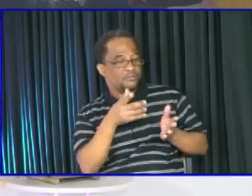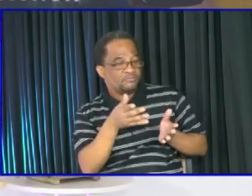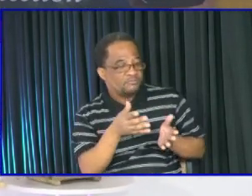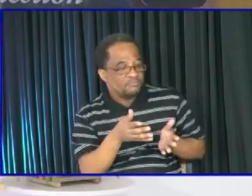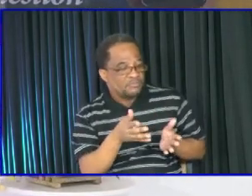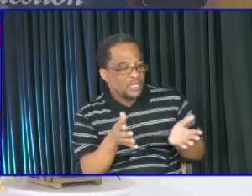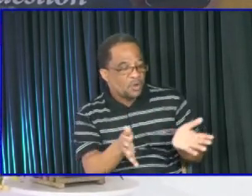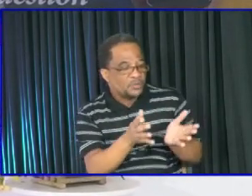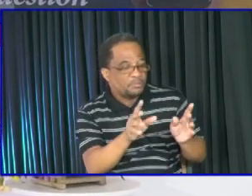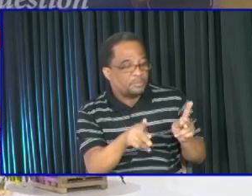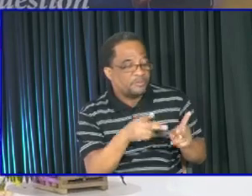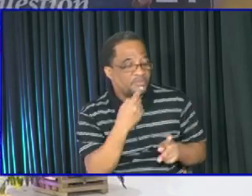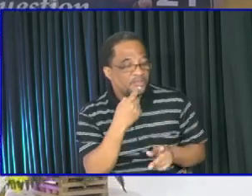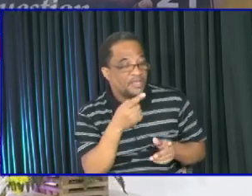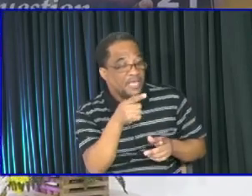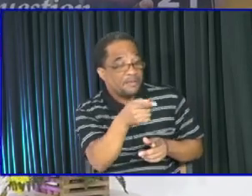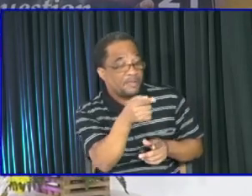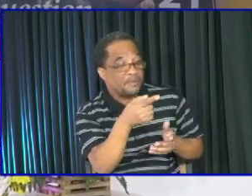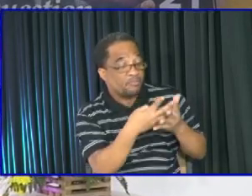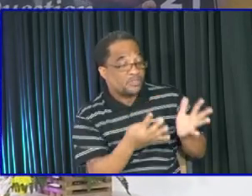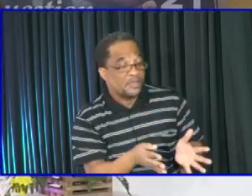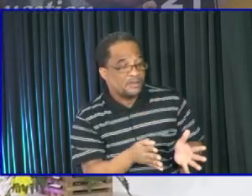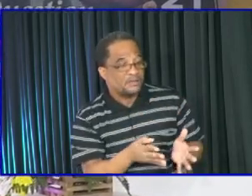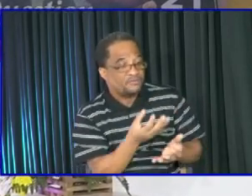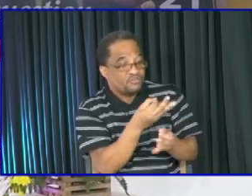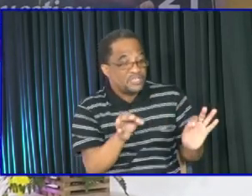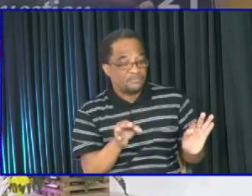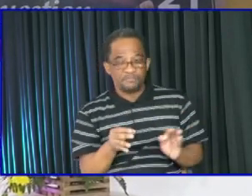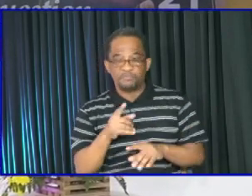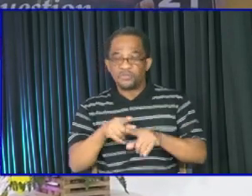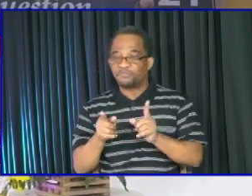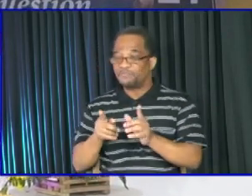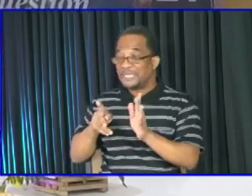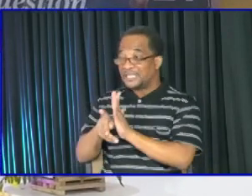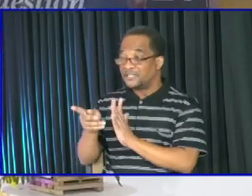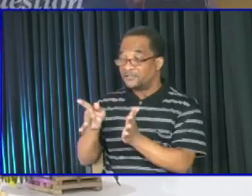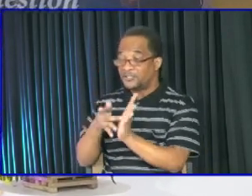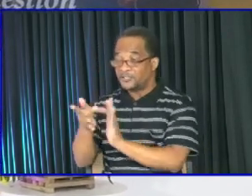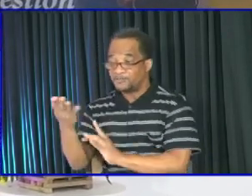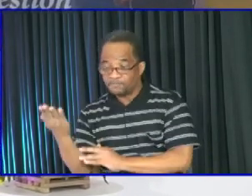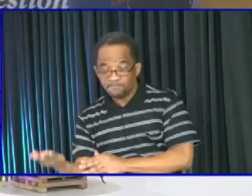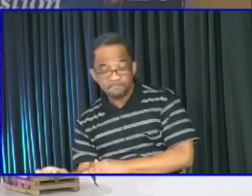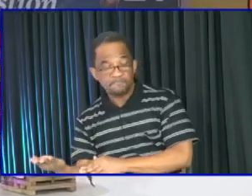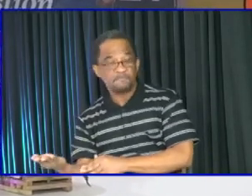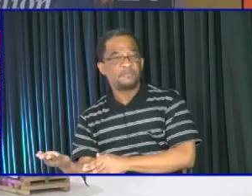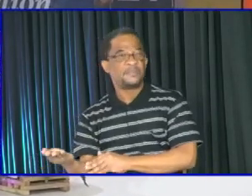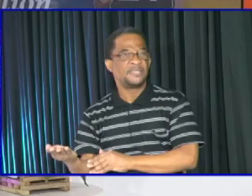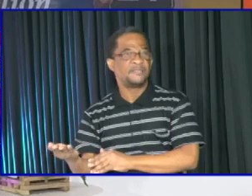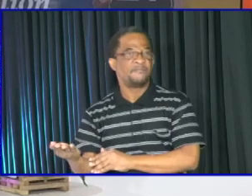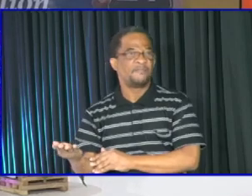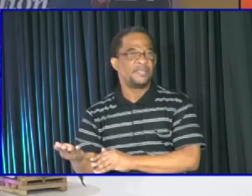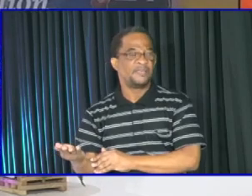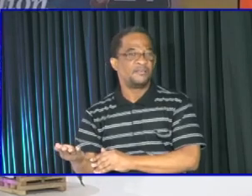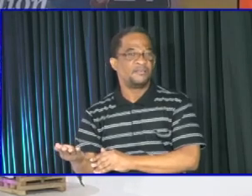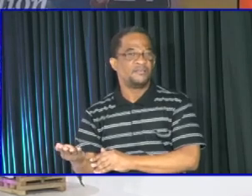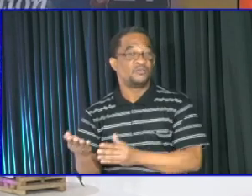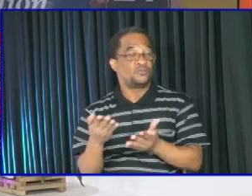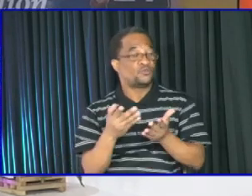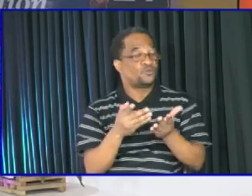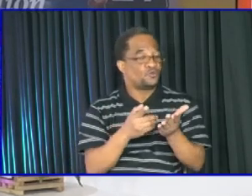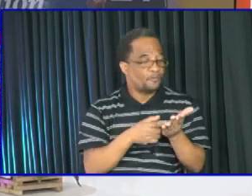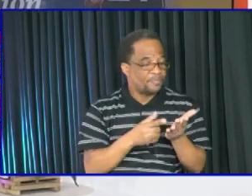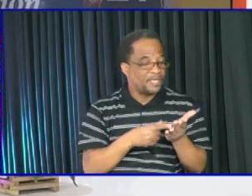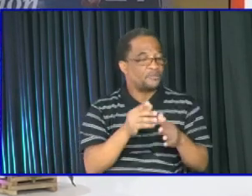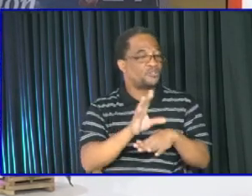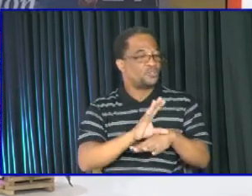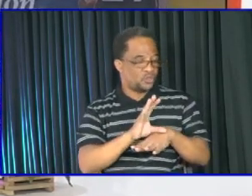cursing church. I'm just helping you to know that there can be a time when church goes contrary to the word